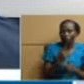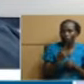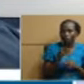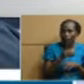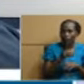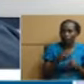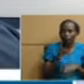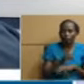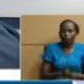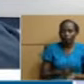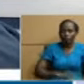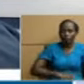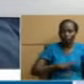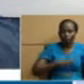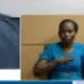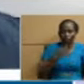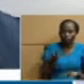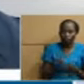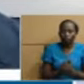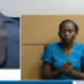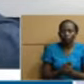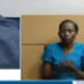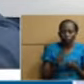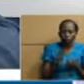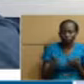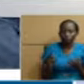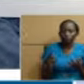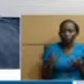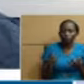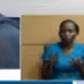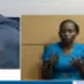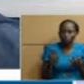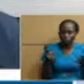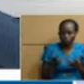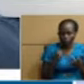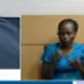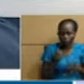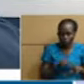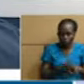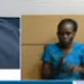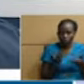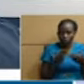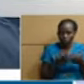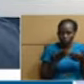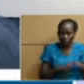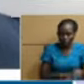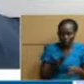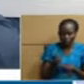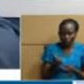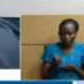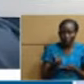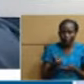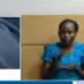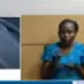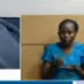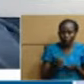50 years, and survivor's benefit, where you've rightly stated when you die, the money is passed on to